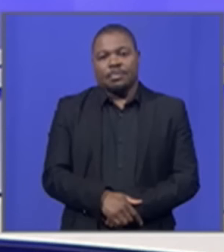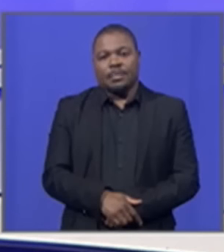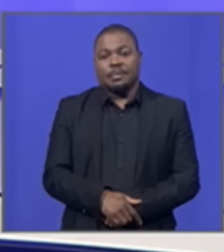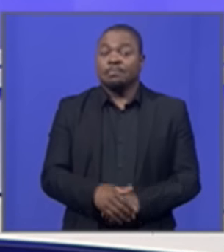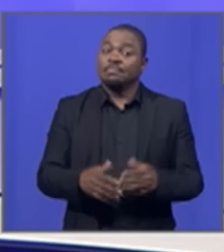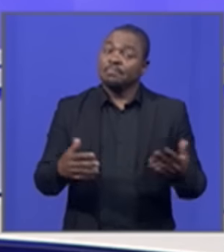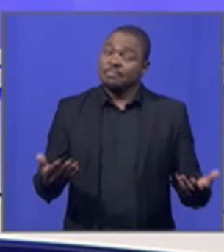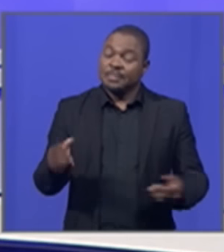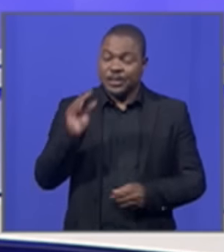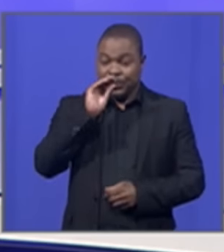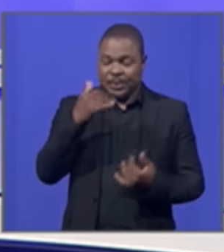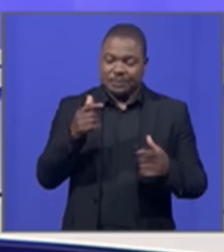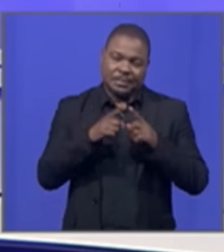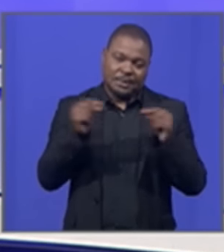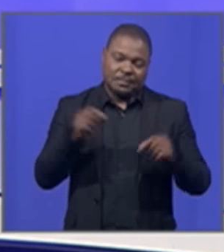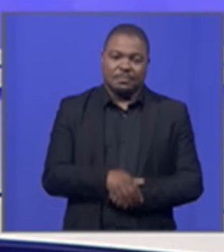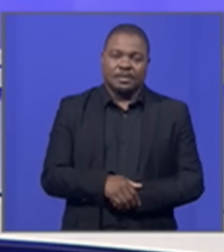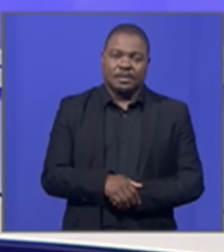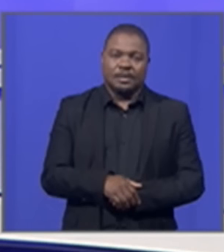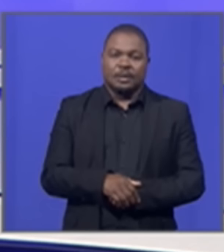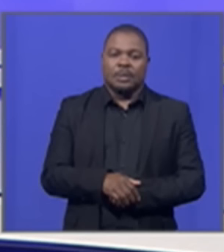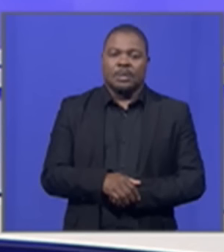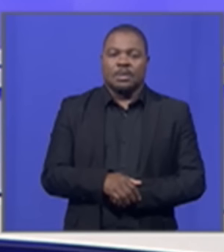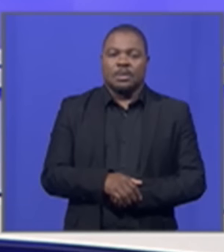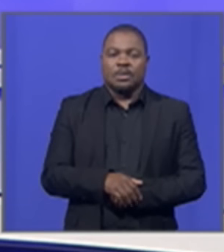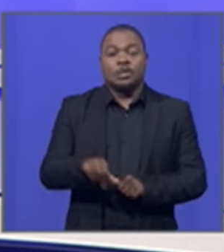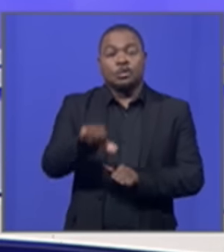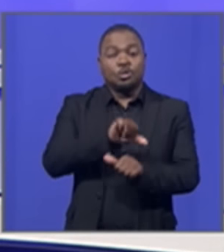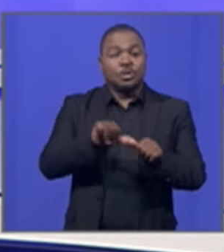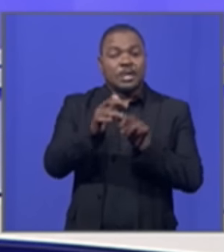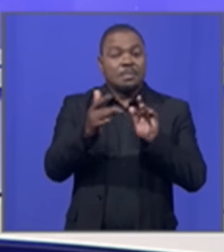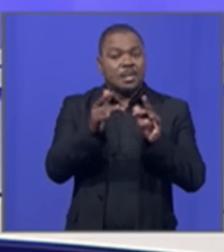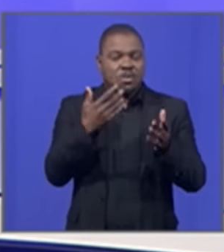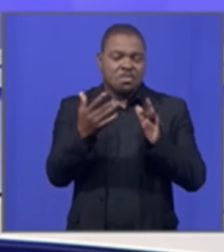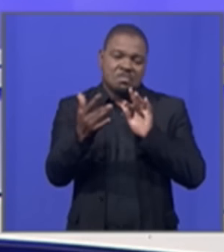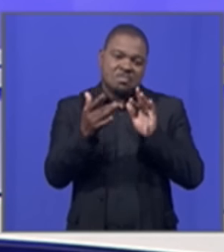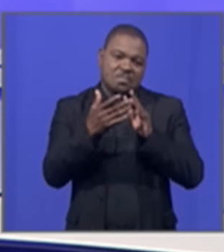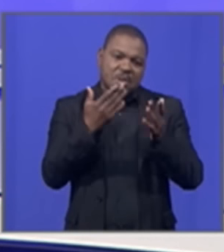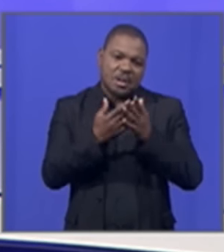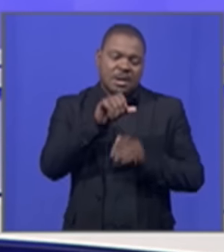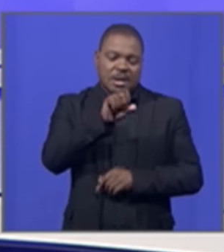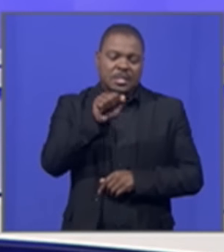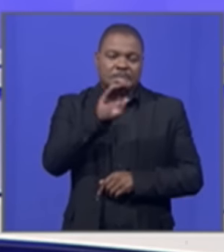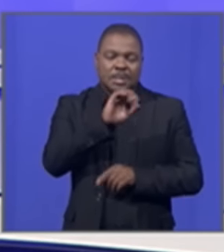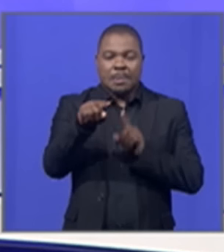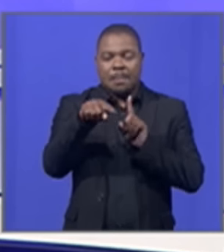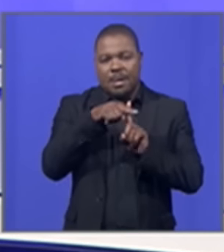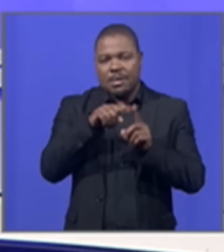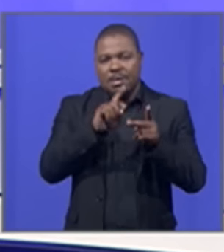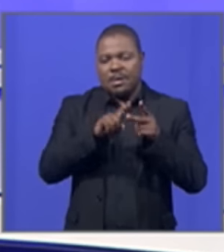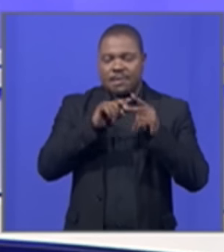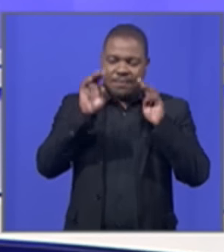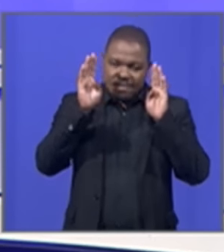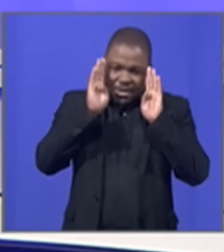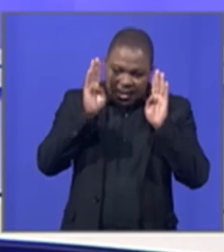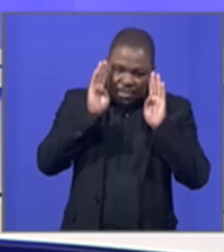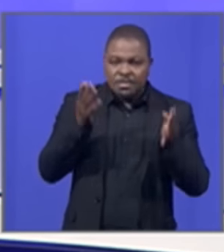ba ge shuta ba tša rena di fela mo e fela gopela gore taba tša rena di a hwetšagala go app ya rena ya SABC Plus le go marangrang a dikgokagano bjale ka